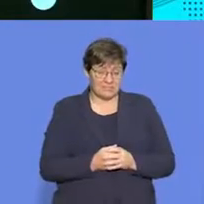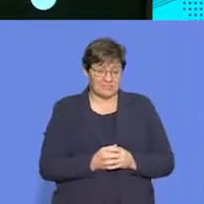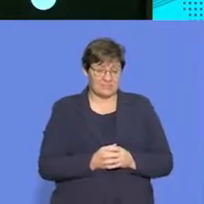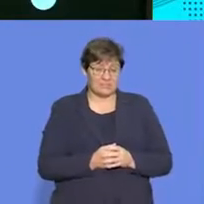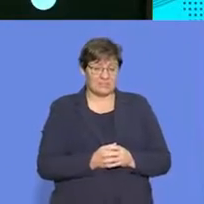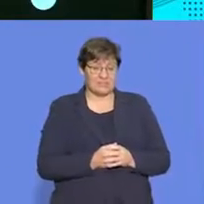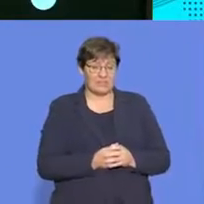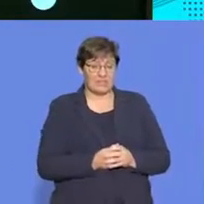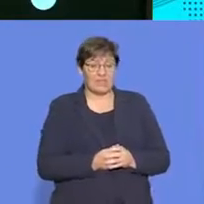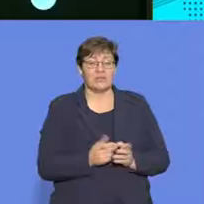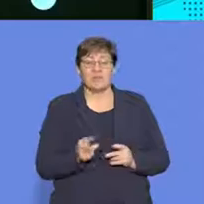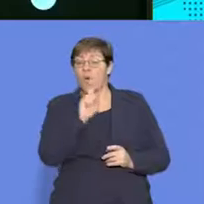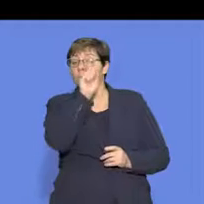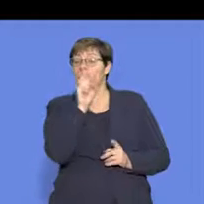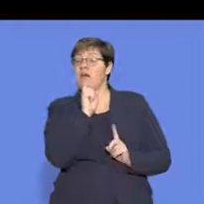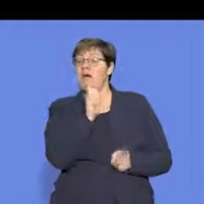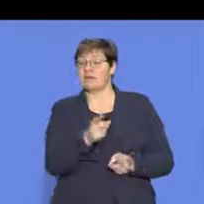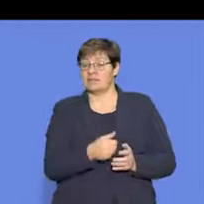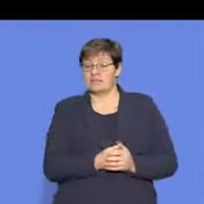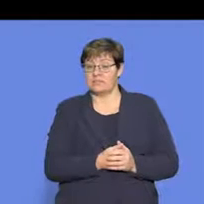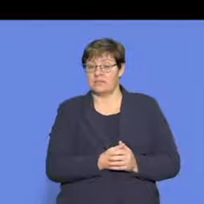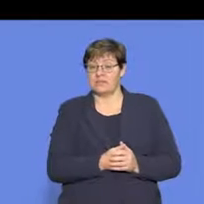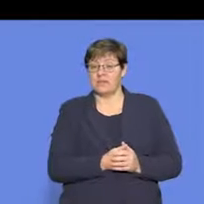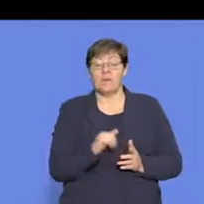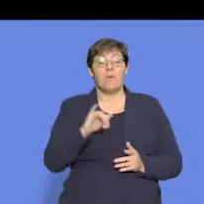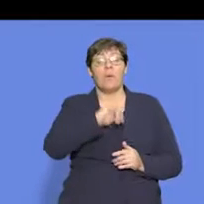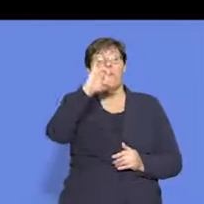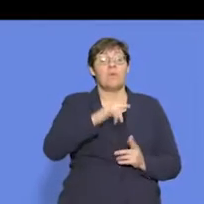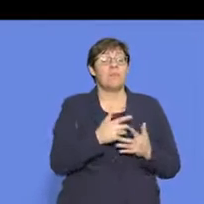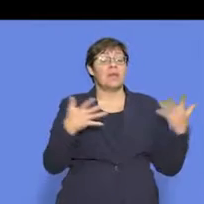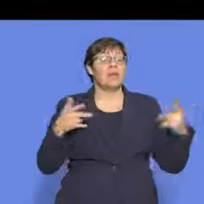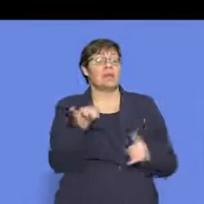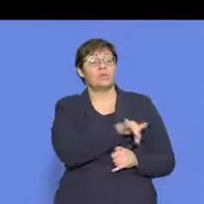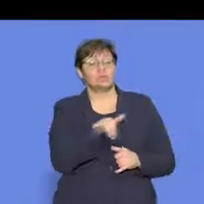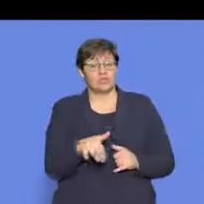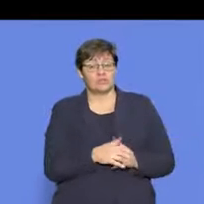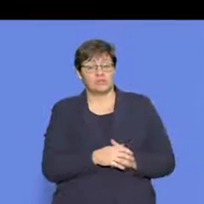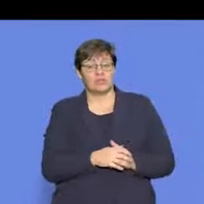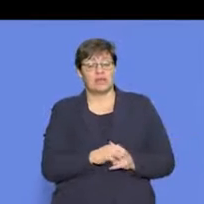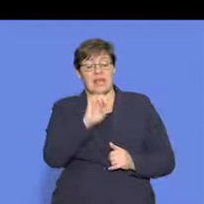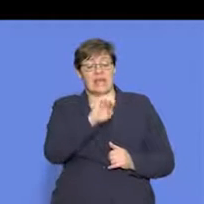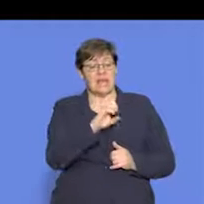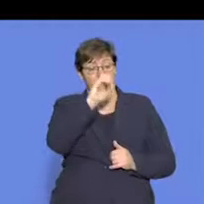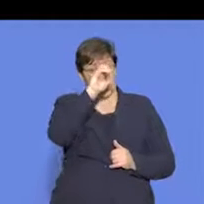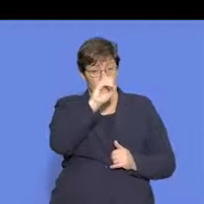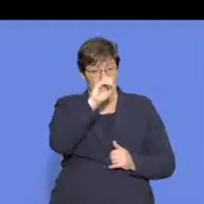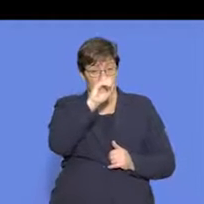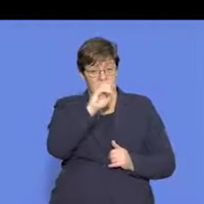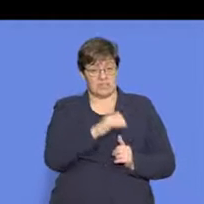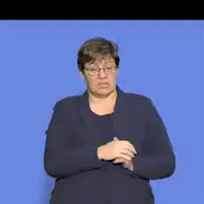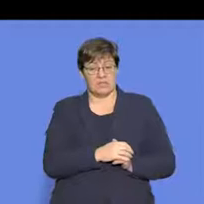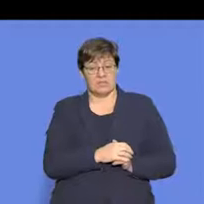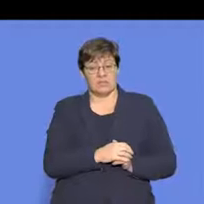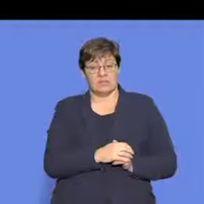the most overall. So to answer our question, which one is the biggest? This one was the